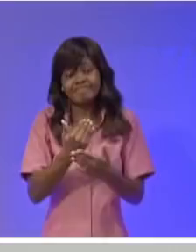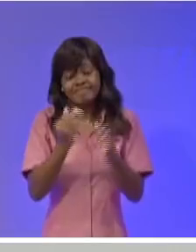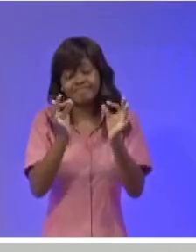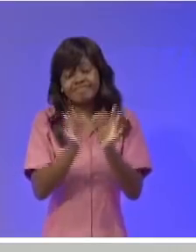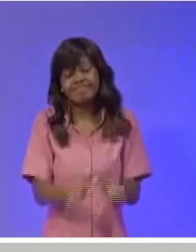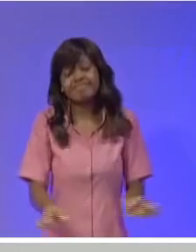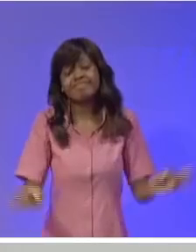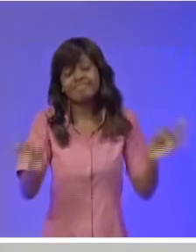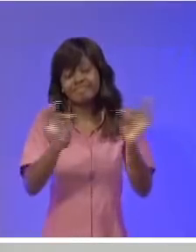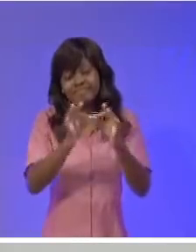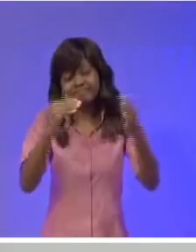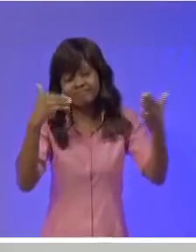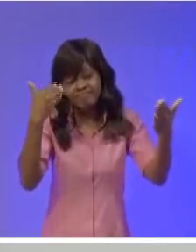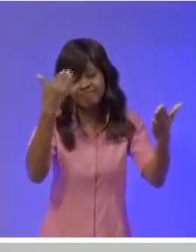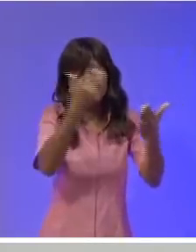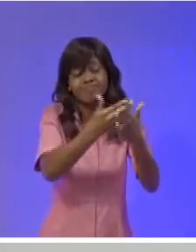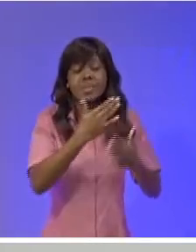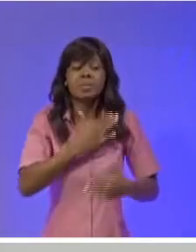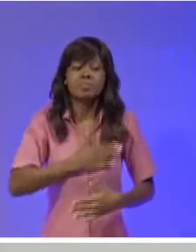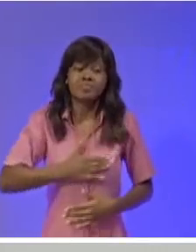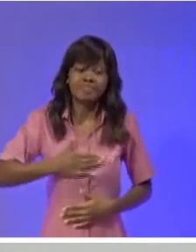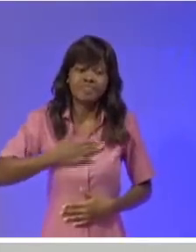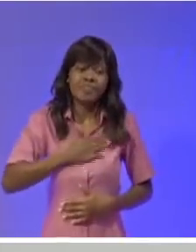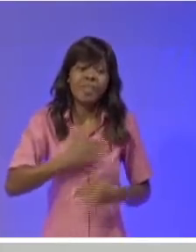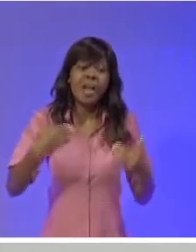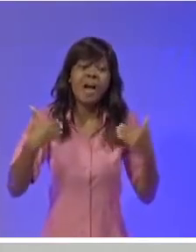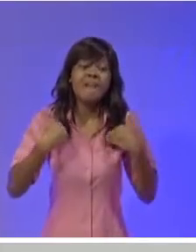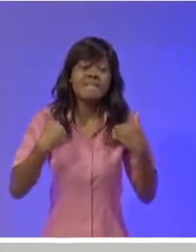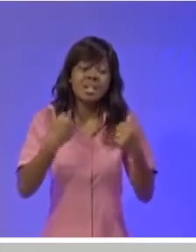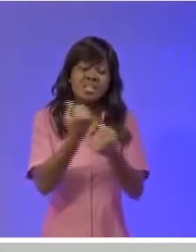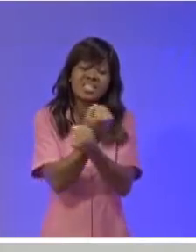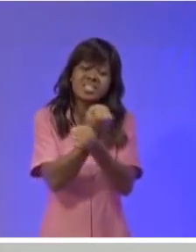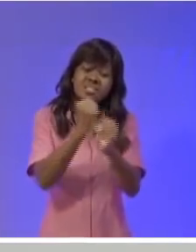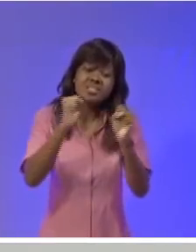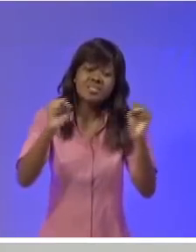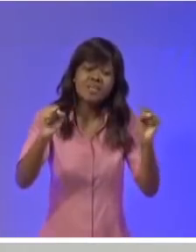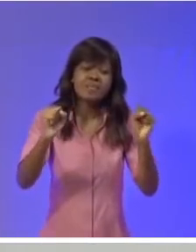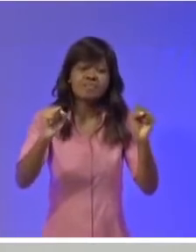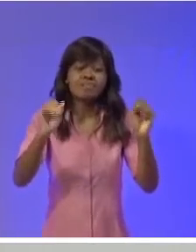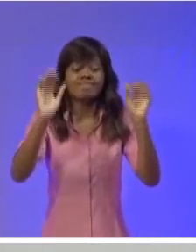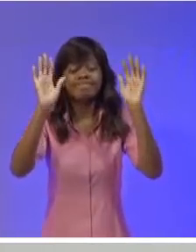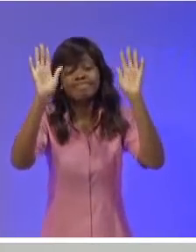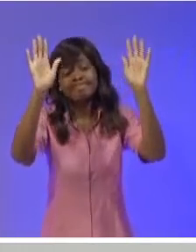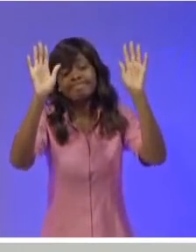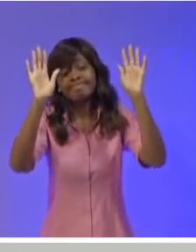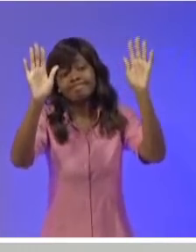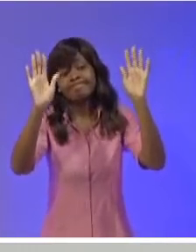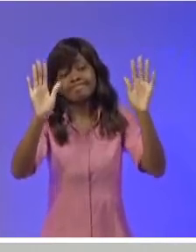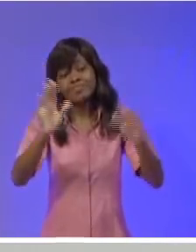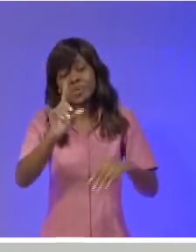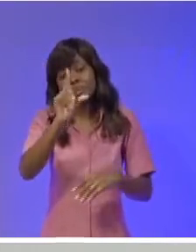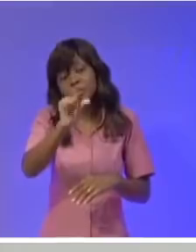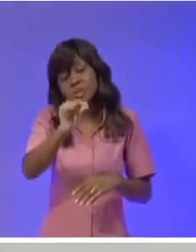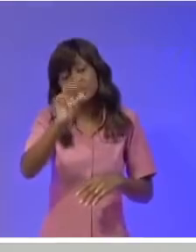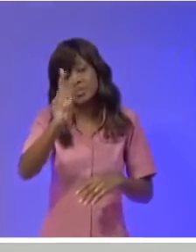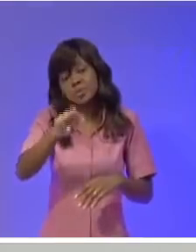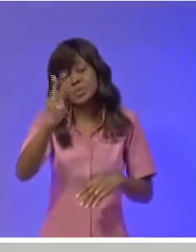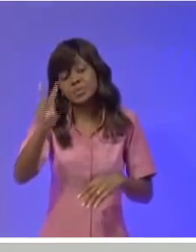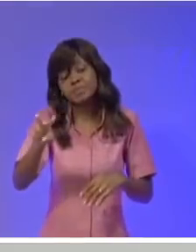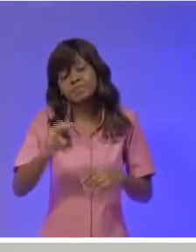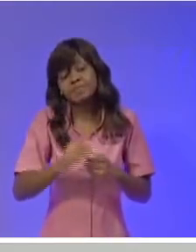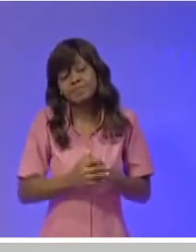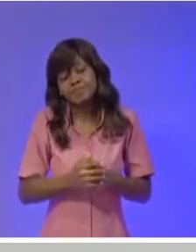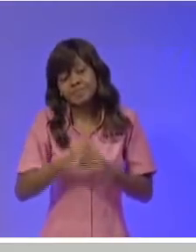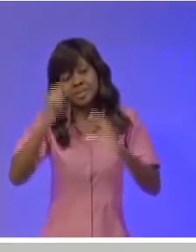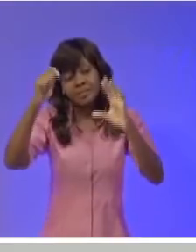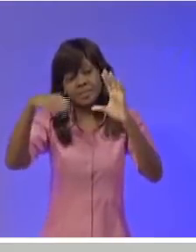a safe and prosperous and healthy 2022. To ladies and gentlemen of the media, I wish you